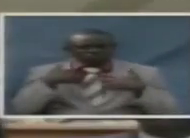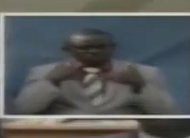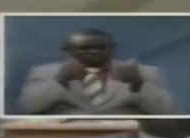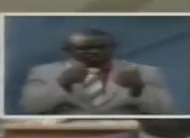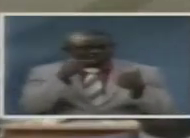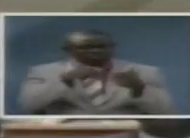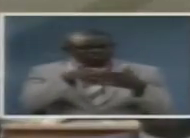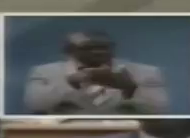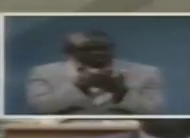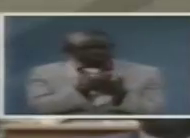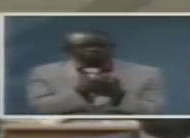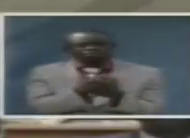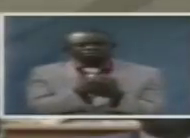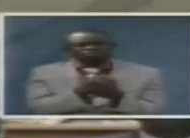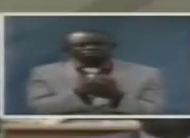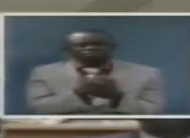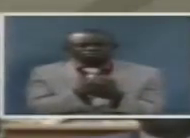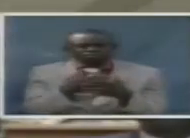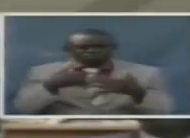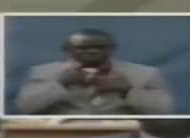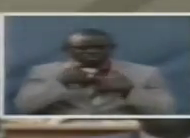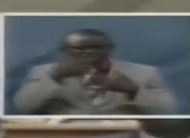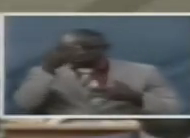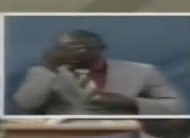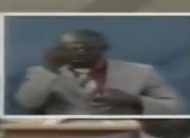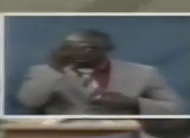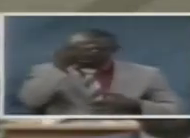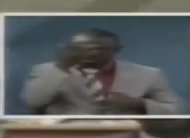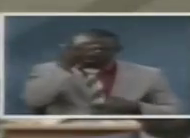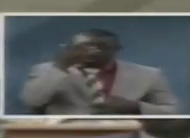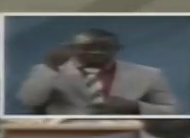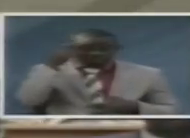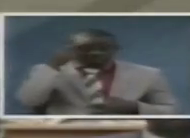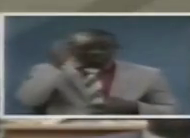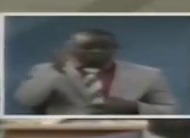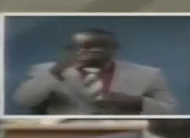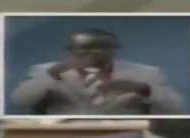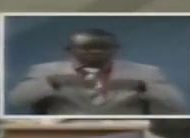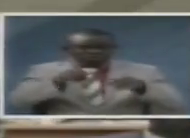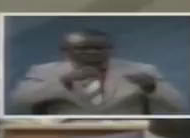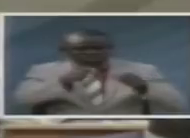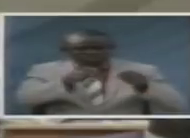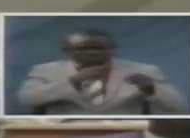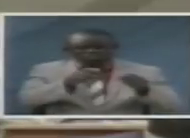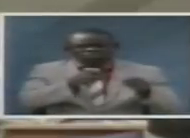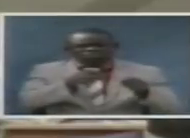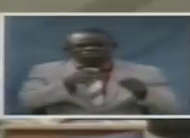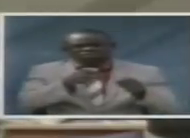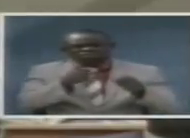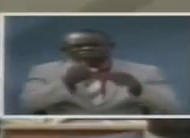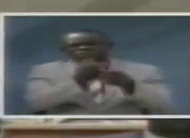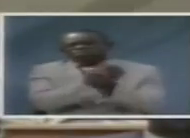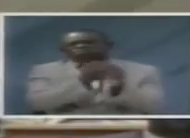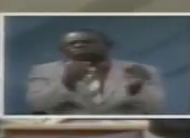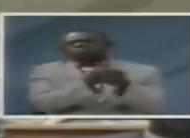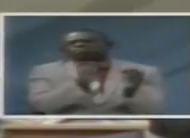will continue with animal disease prevention and control program across the country. To